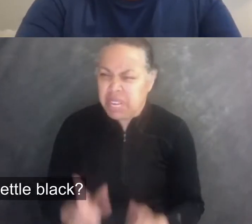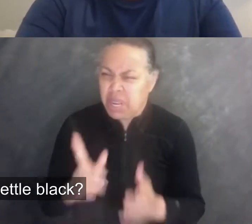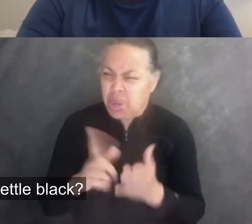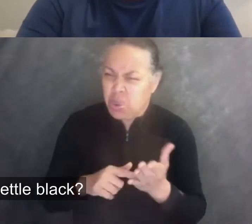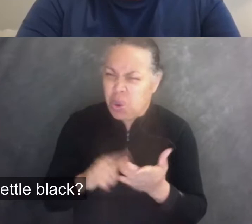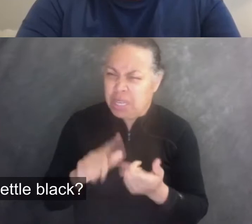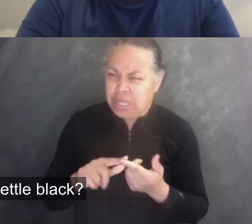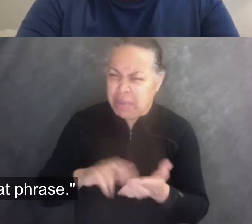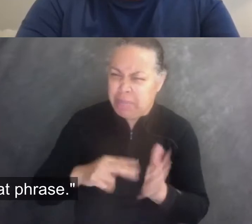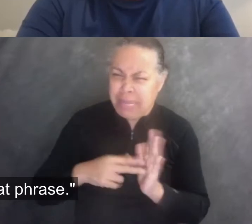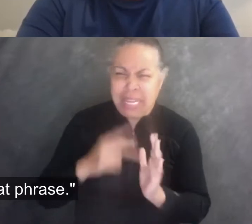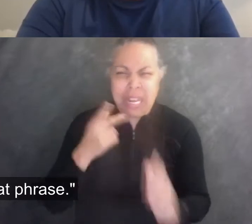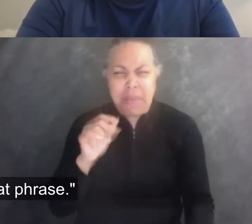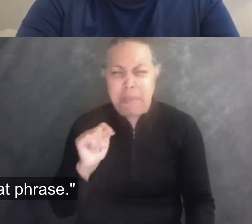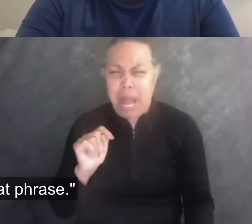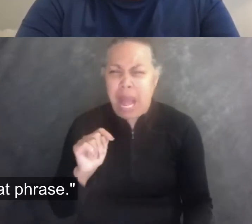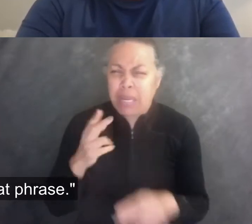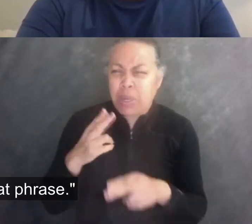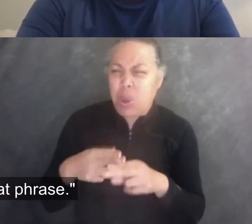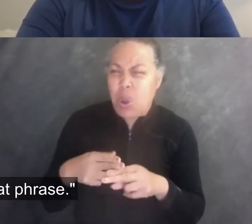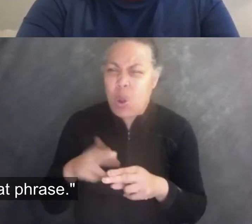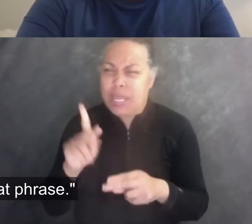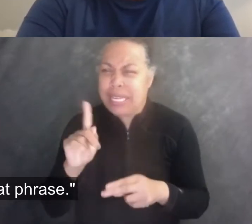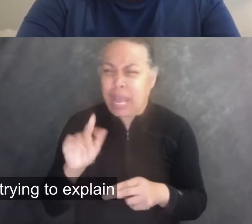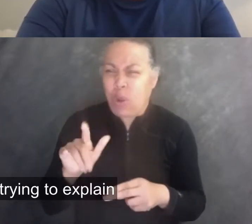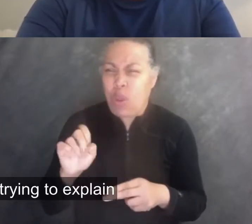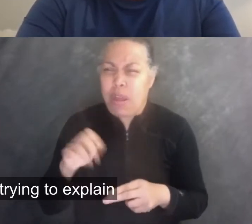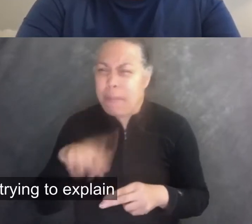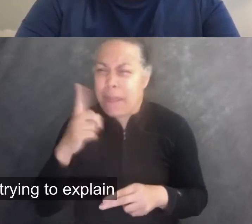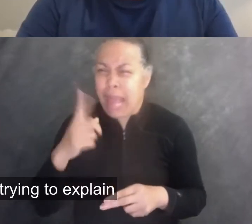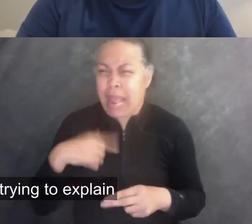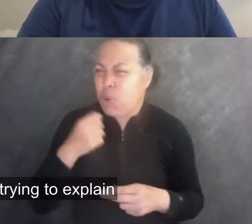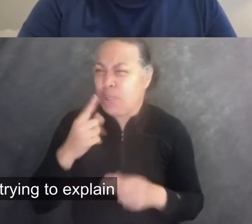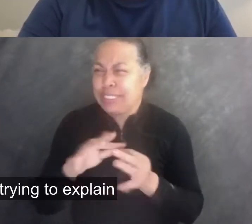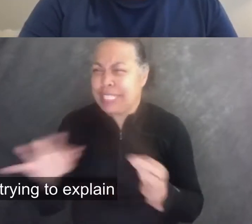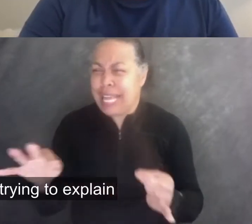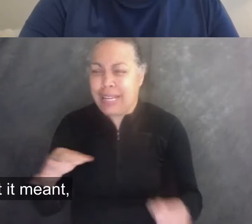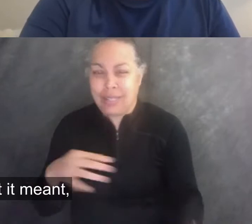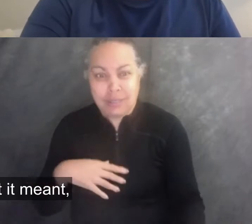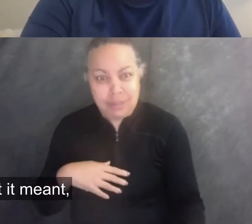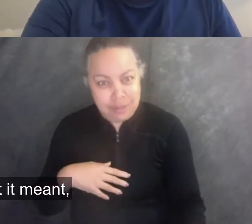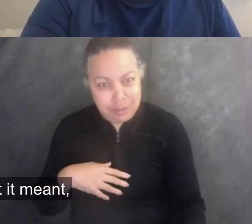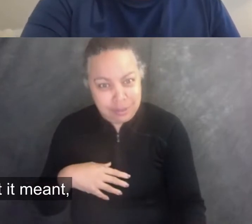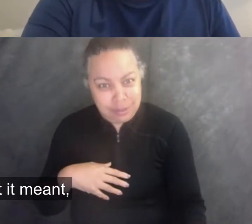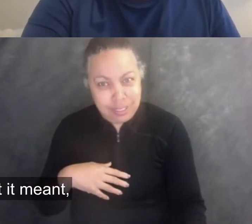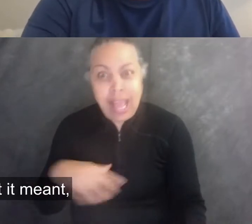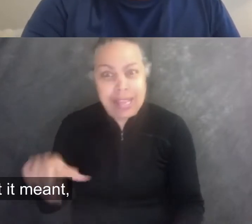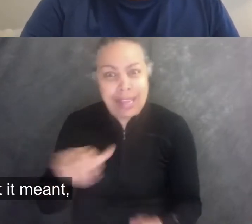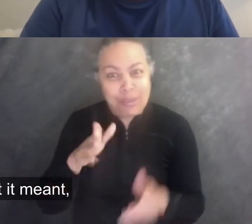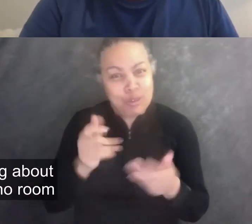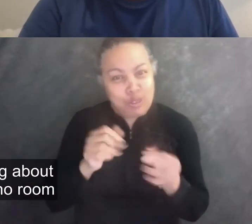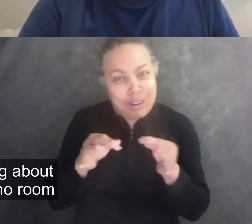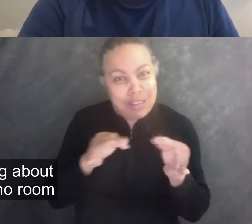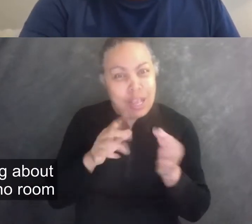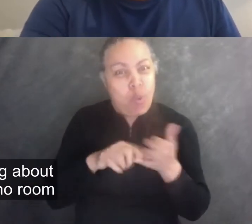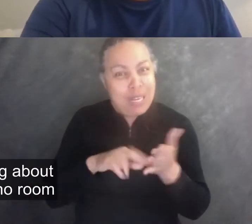pot to call the kettle black?" I don't understand that phrase. And the other person was trying to explain to them exactly what it meant,